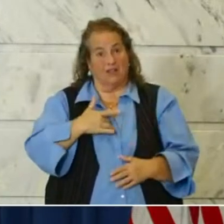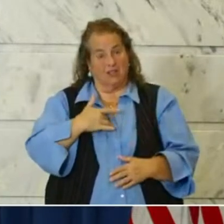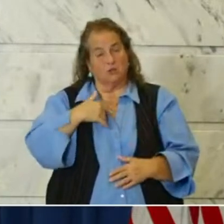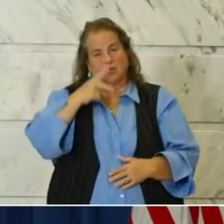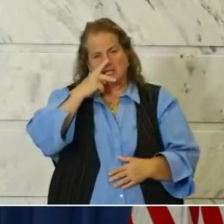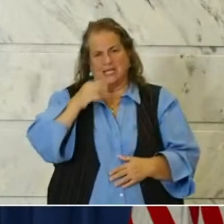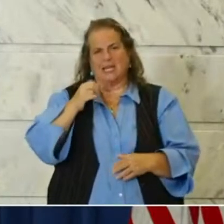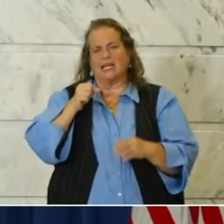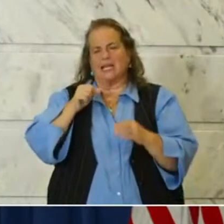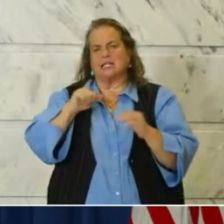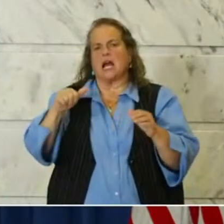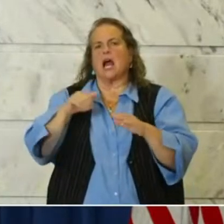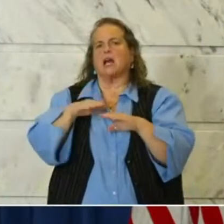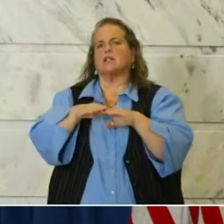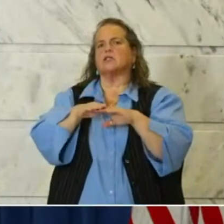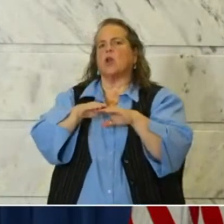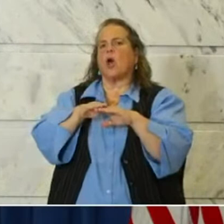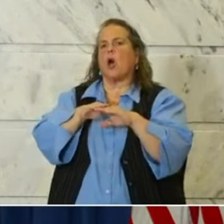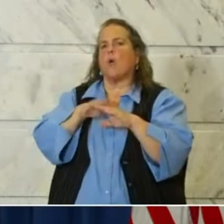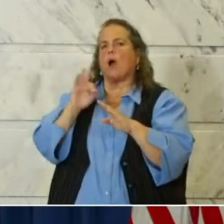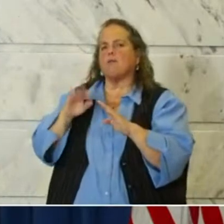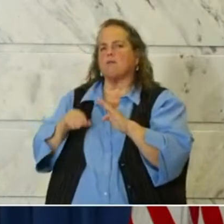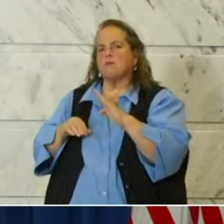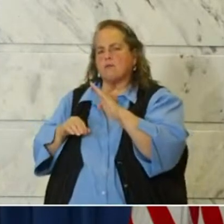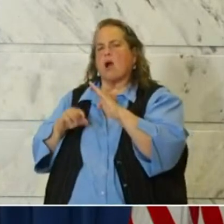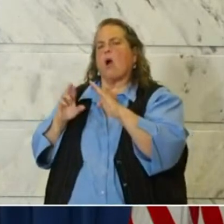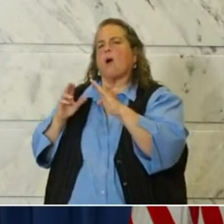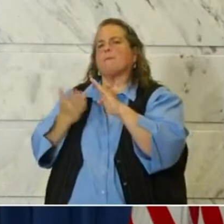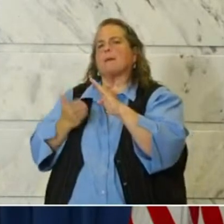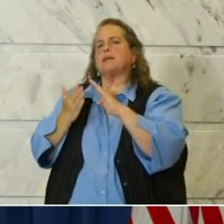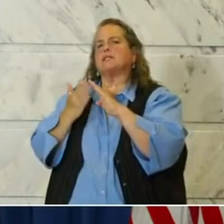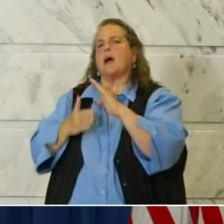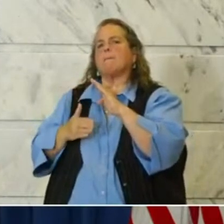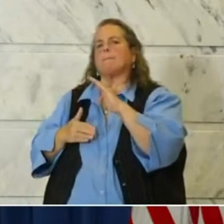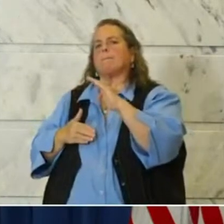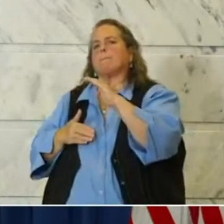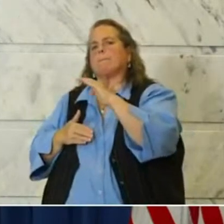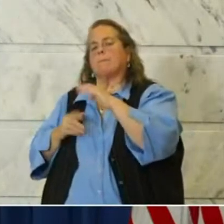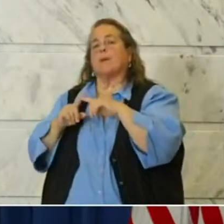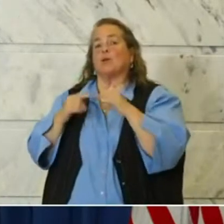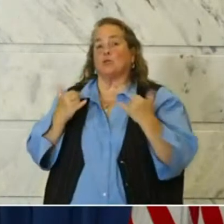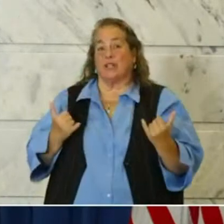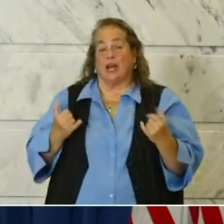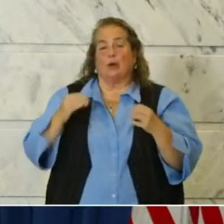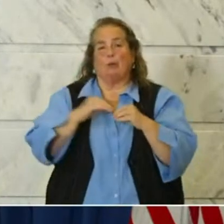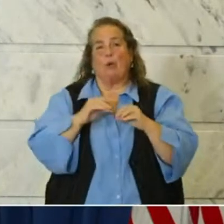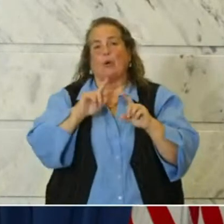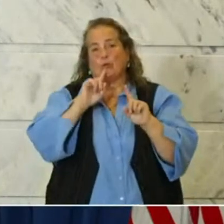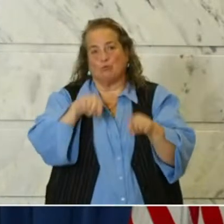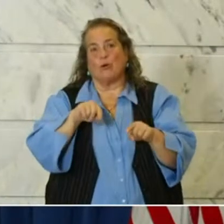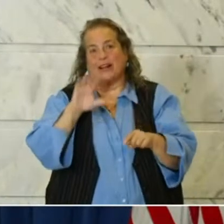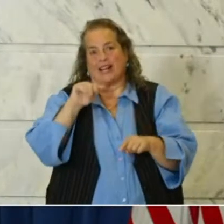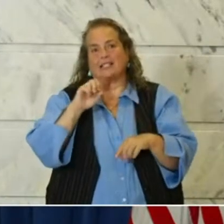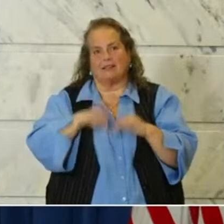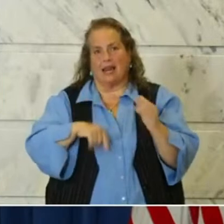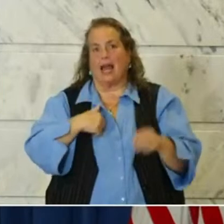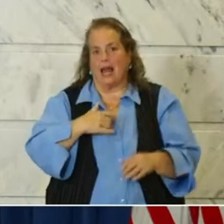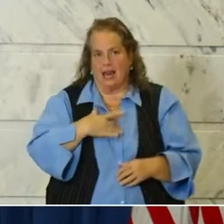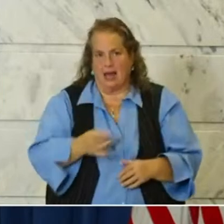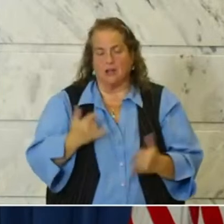see is a general leveling off, though today there are more cases than I would like to report. Today we're